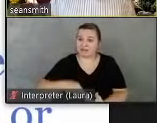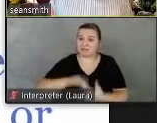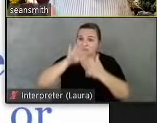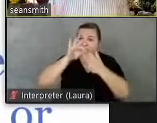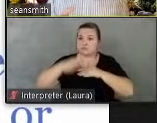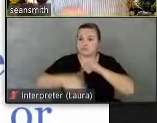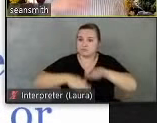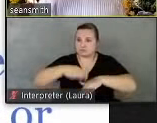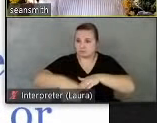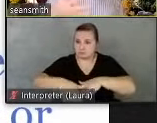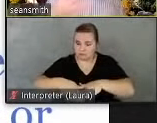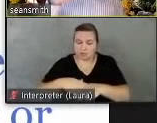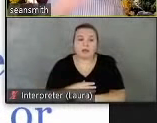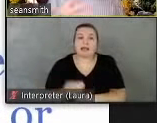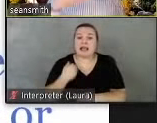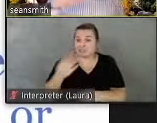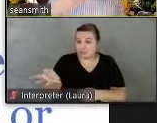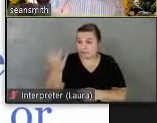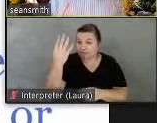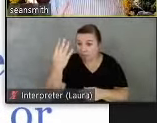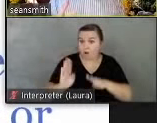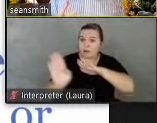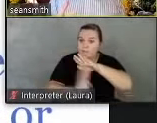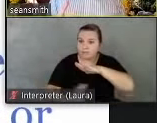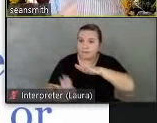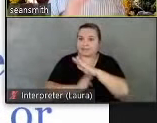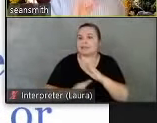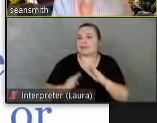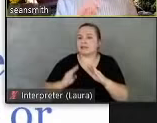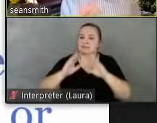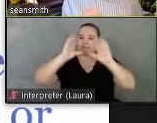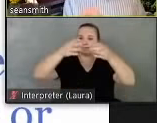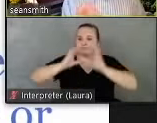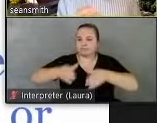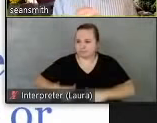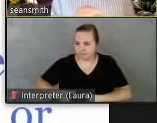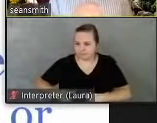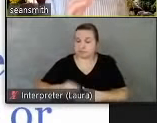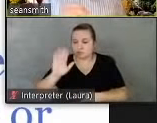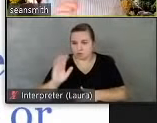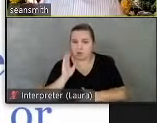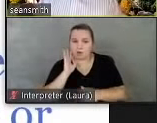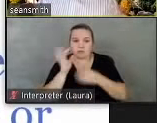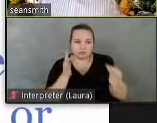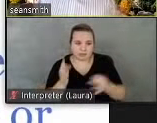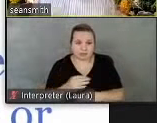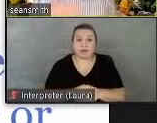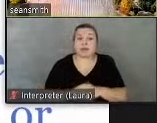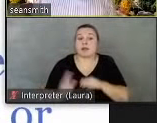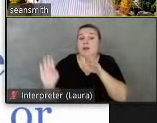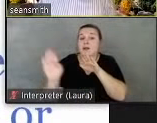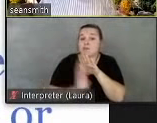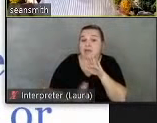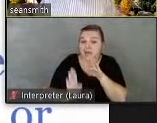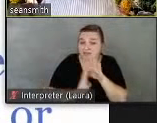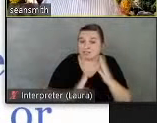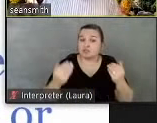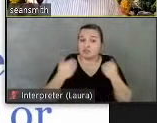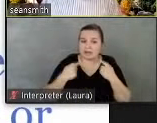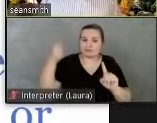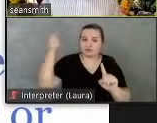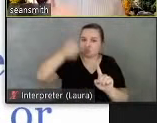and actually has four basic overviews. So let's review that real quick. So basic video modeling, we have a targeted behavior,